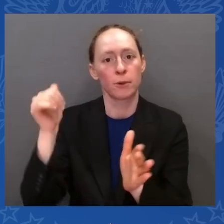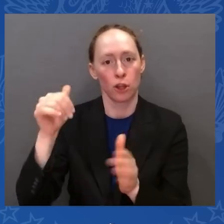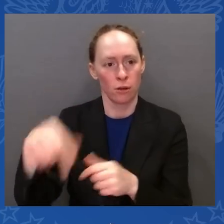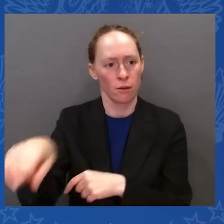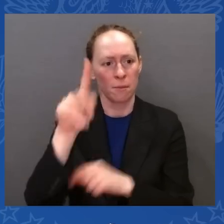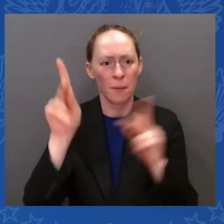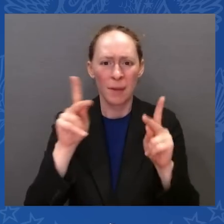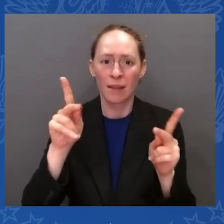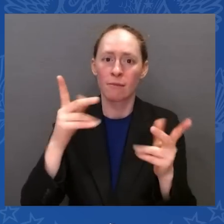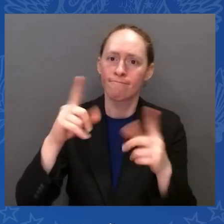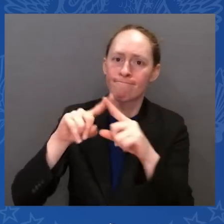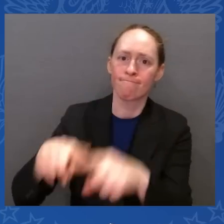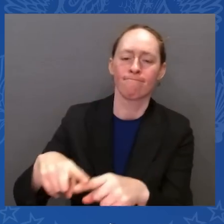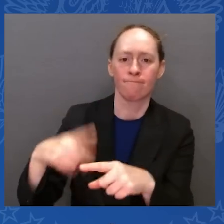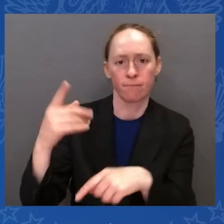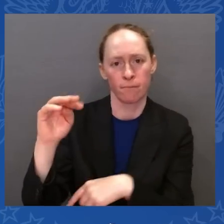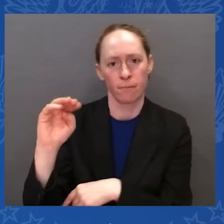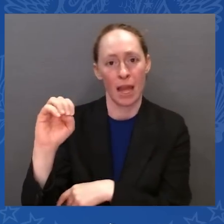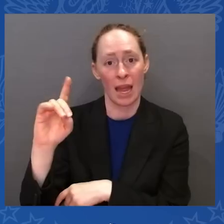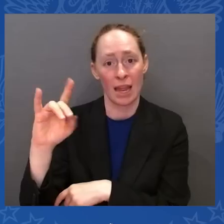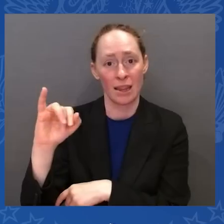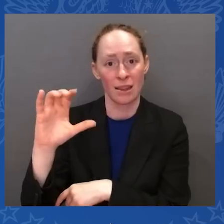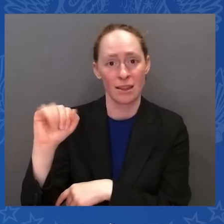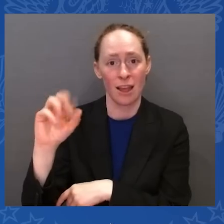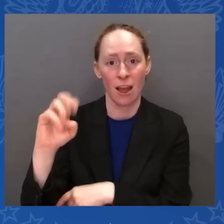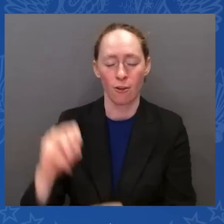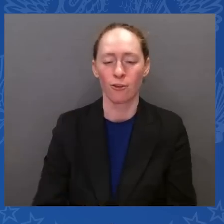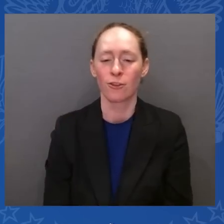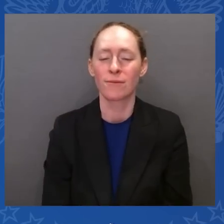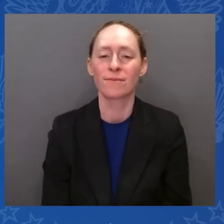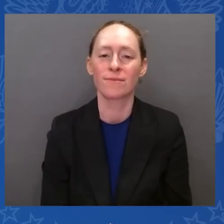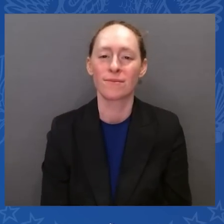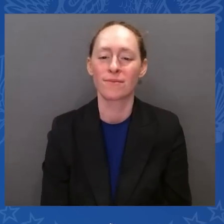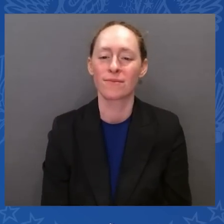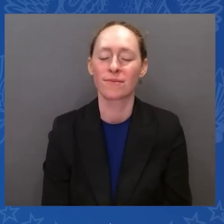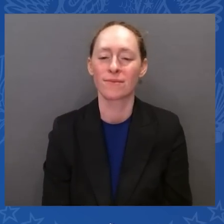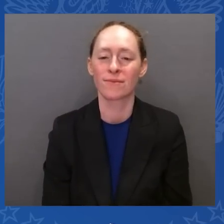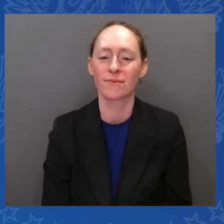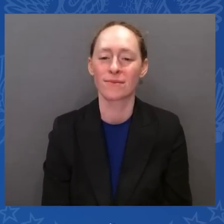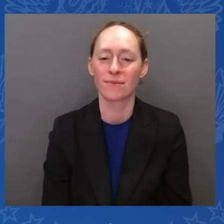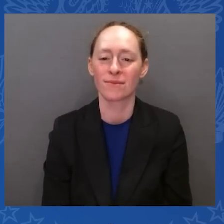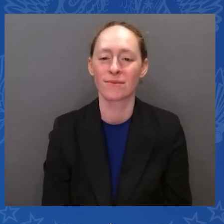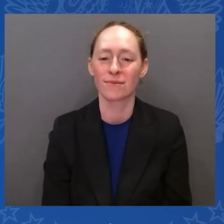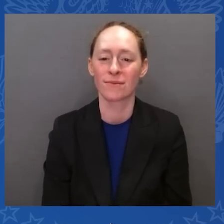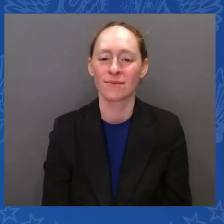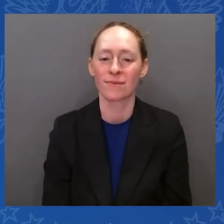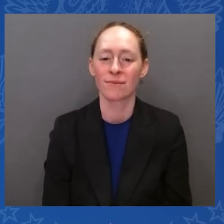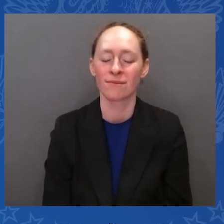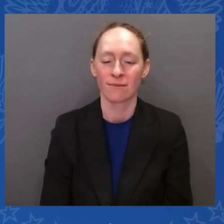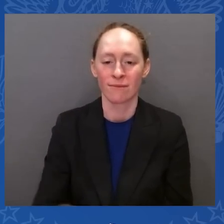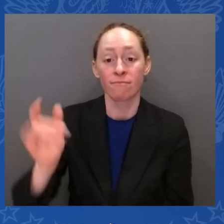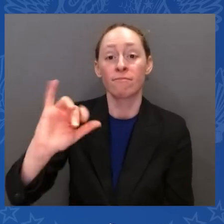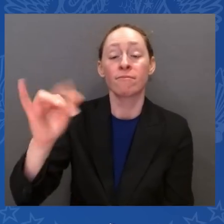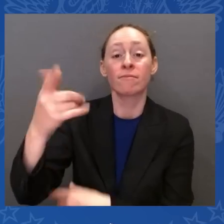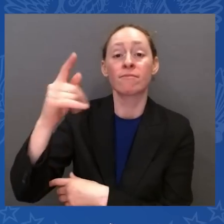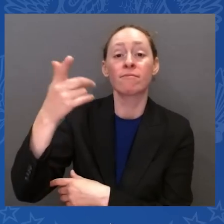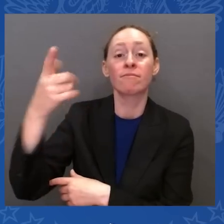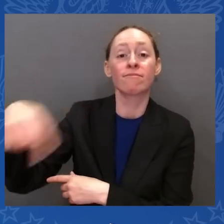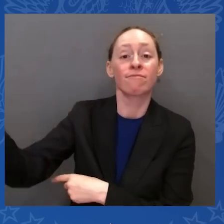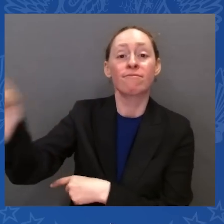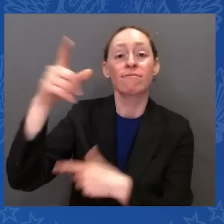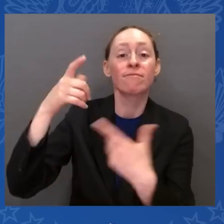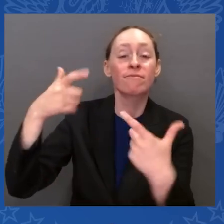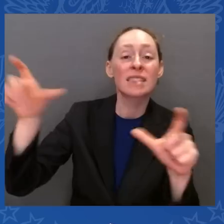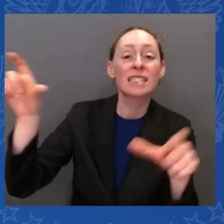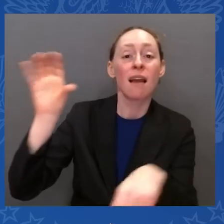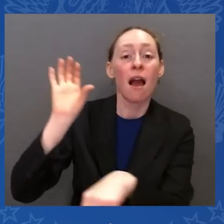passed last year by being able to reduce the price of insulin and other drugs for those on Medicare. And my budget cuts